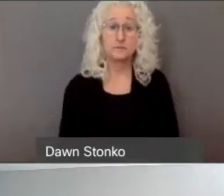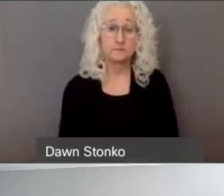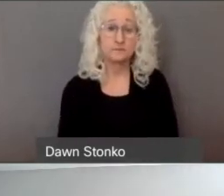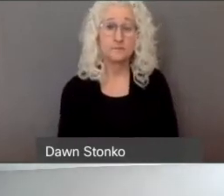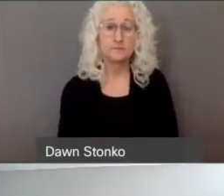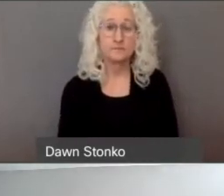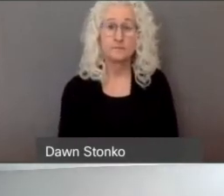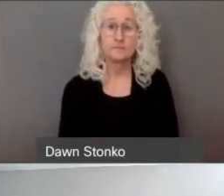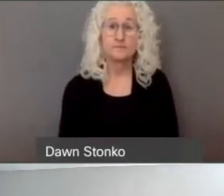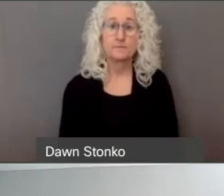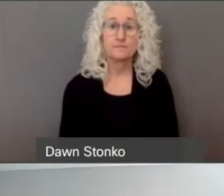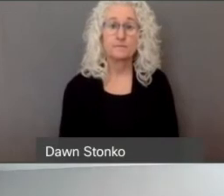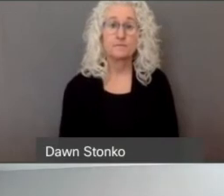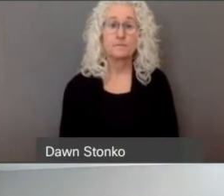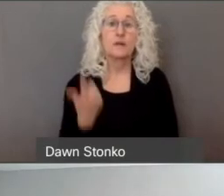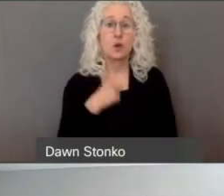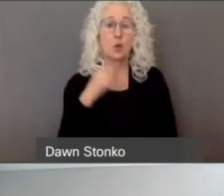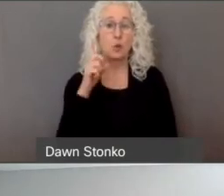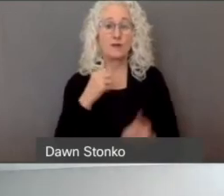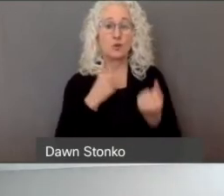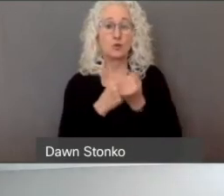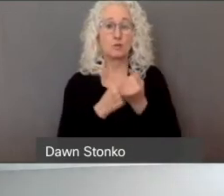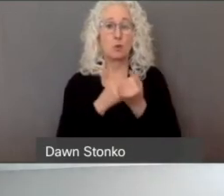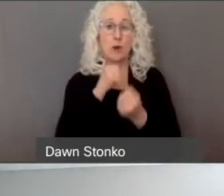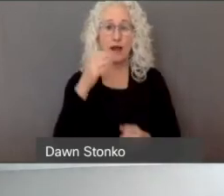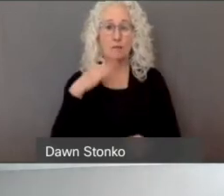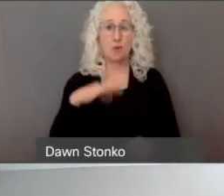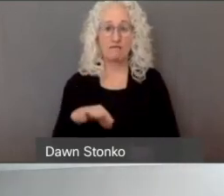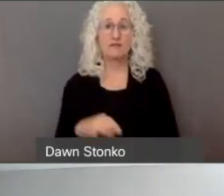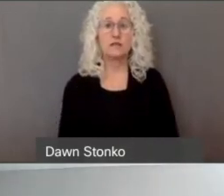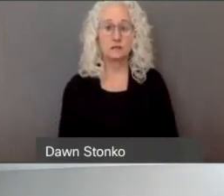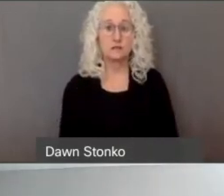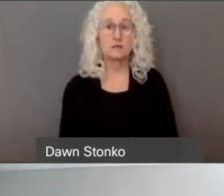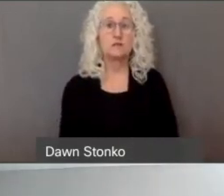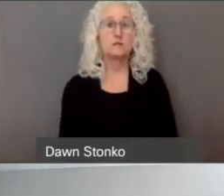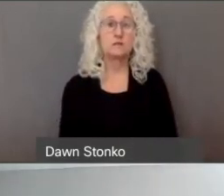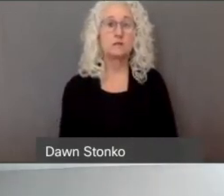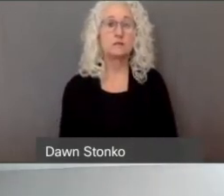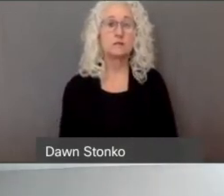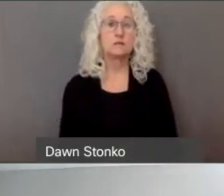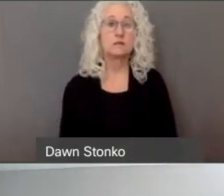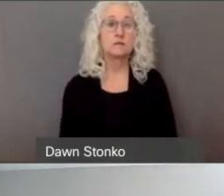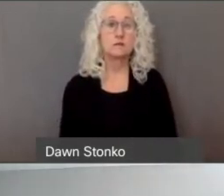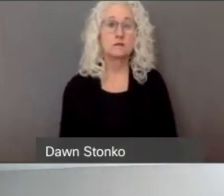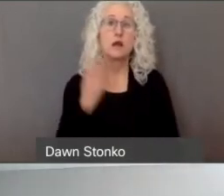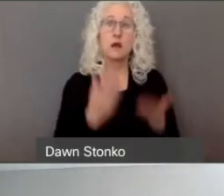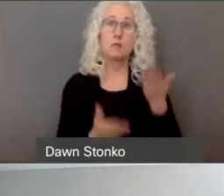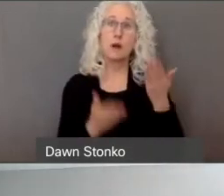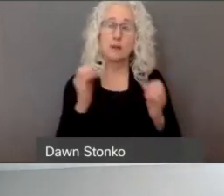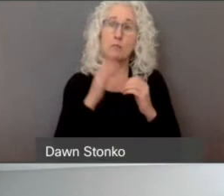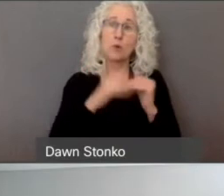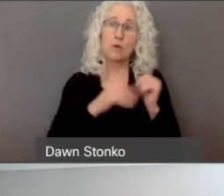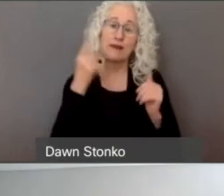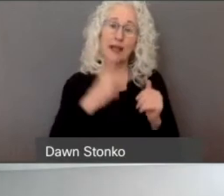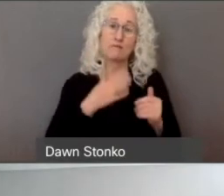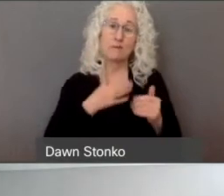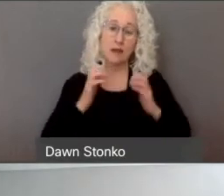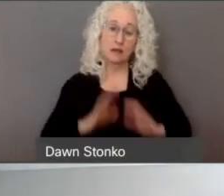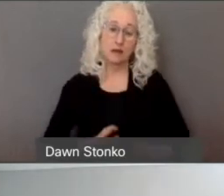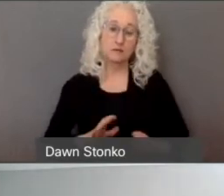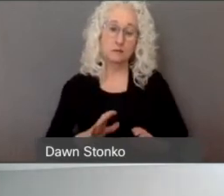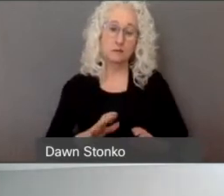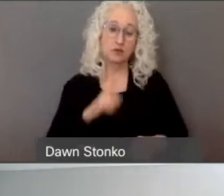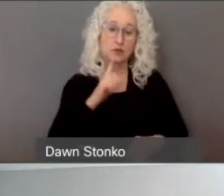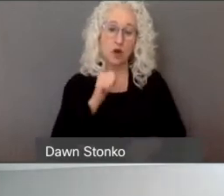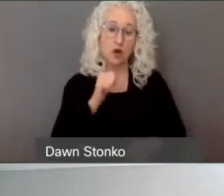Craig, we do support nonprofits. Okay, in fact, probably more than half my customers from clients are